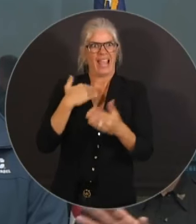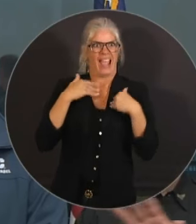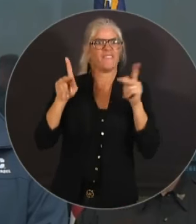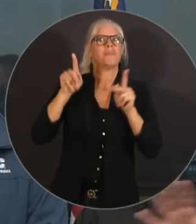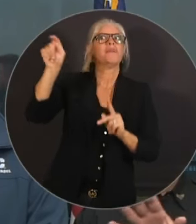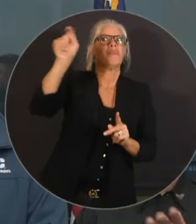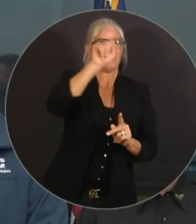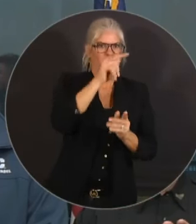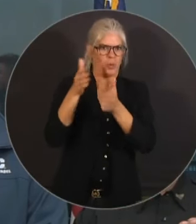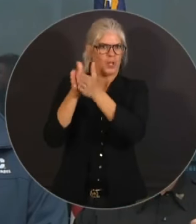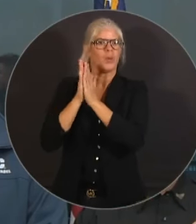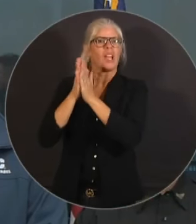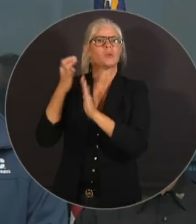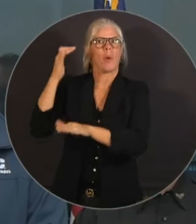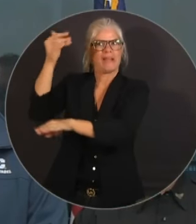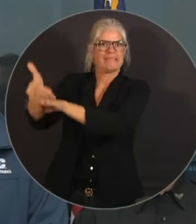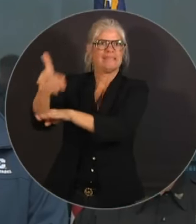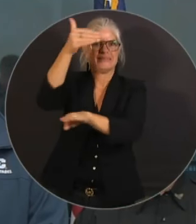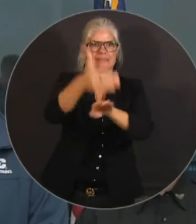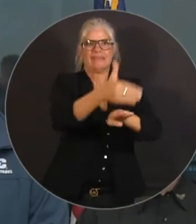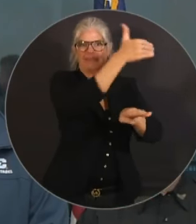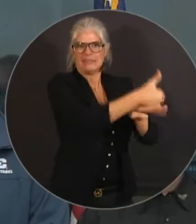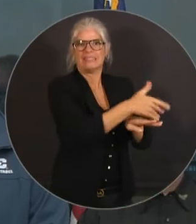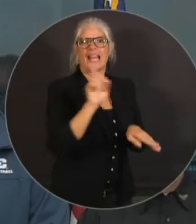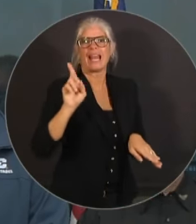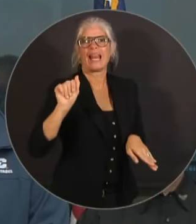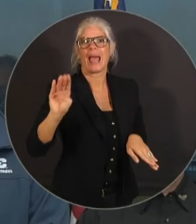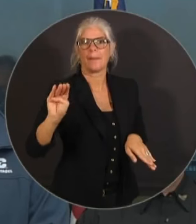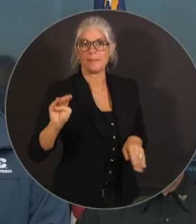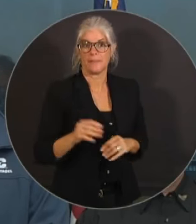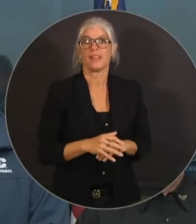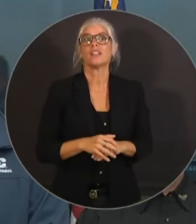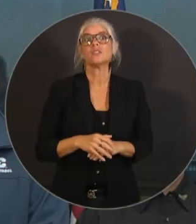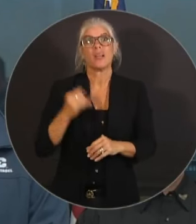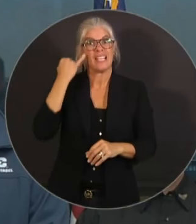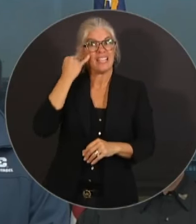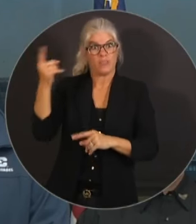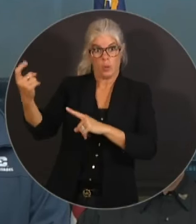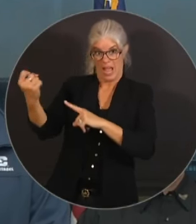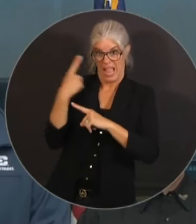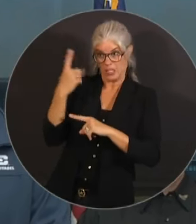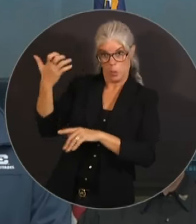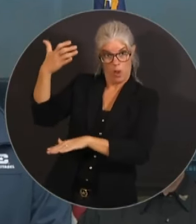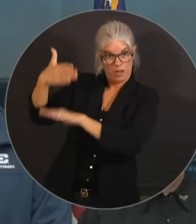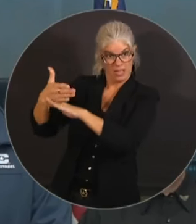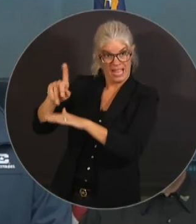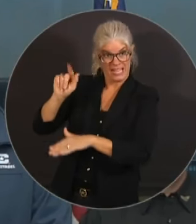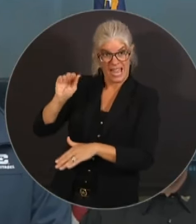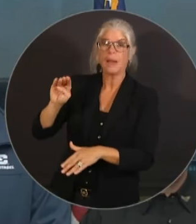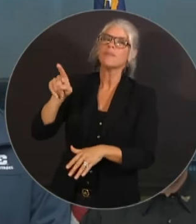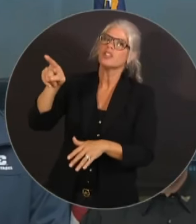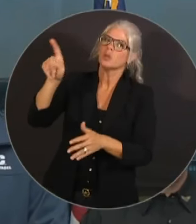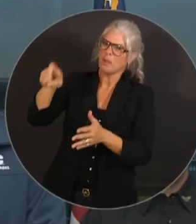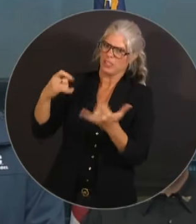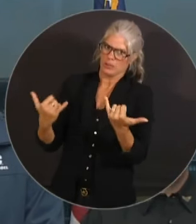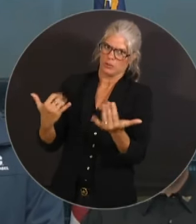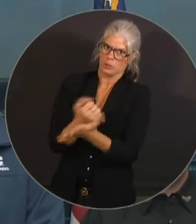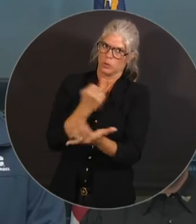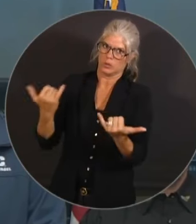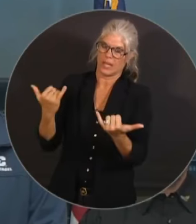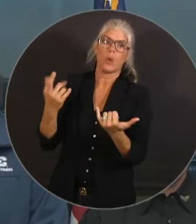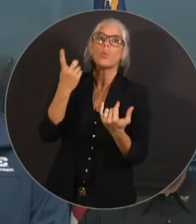well, maybe do something different. But if we do get a request, one of the things we're interested in doing, we'd have to do it today, is